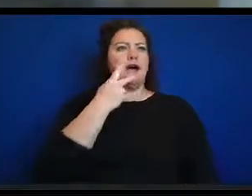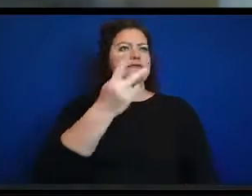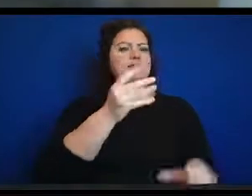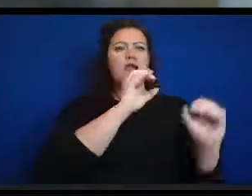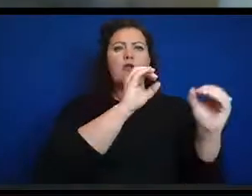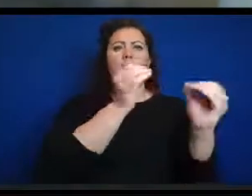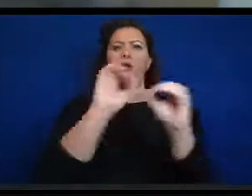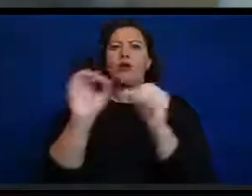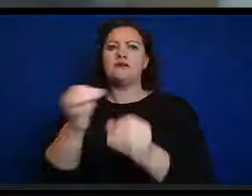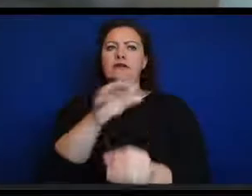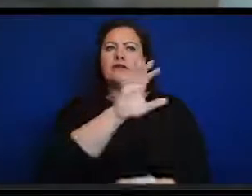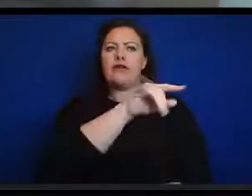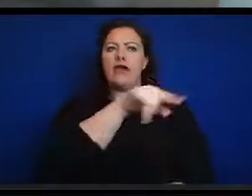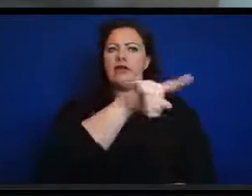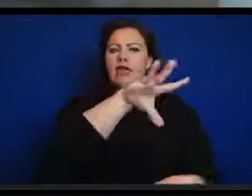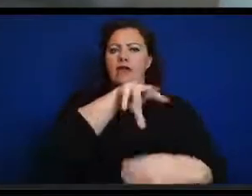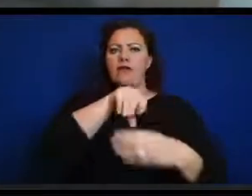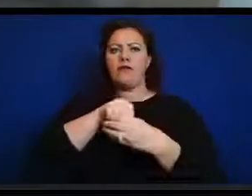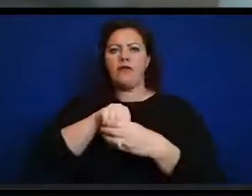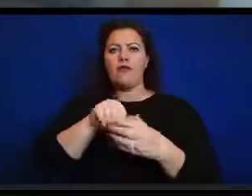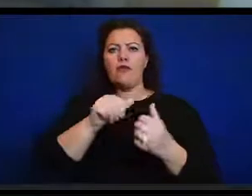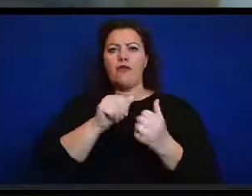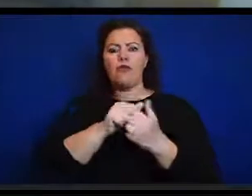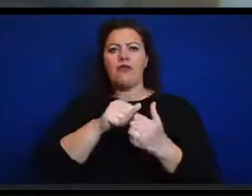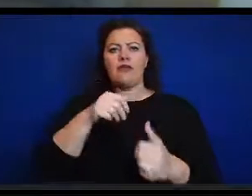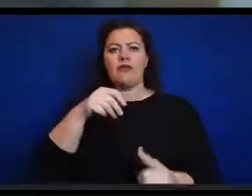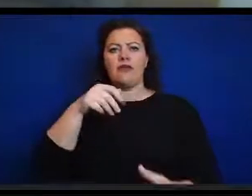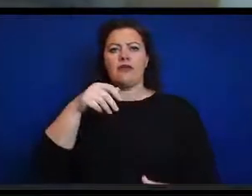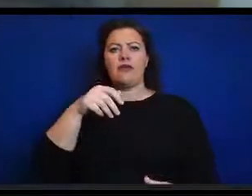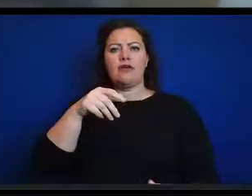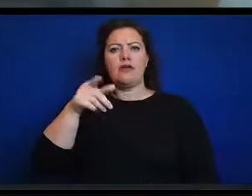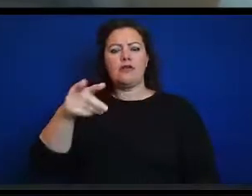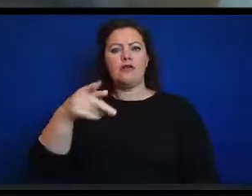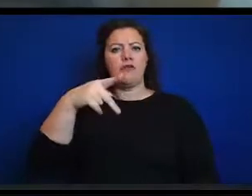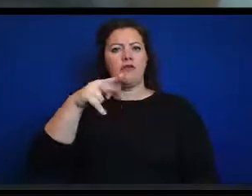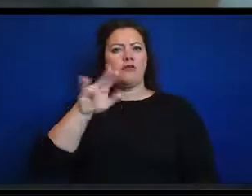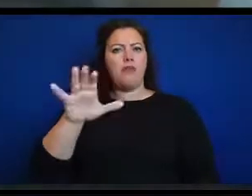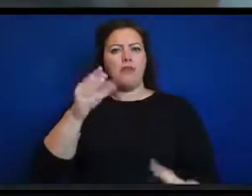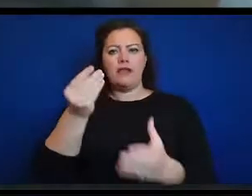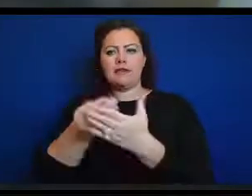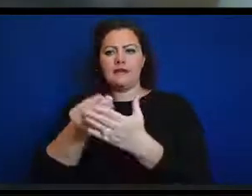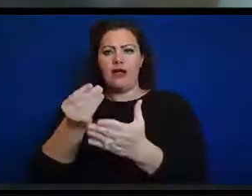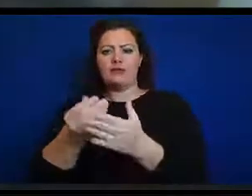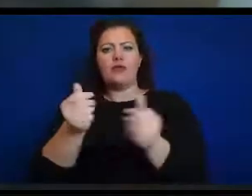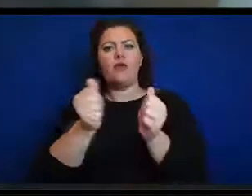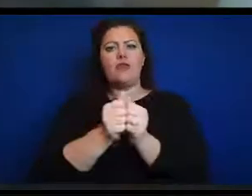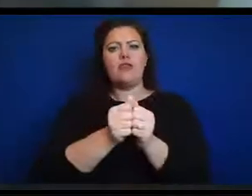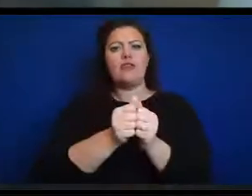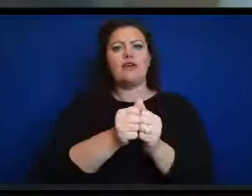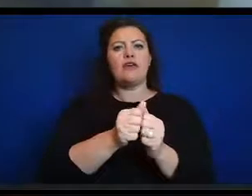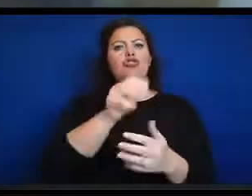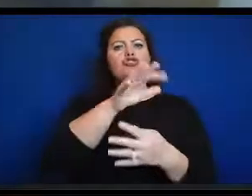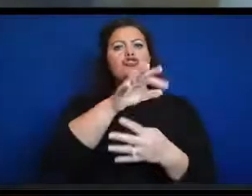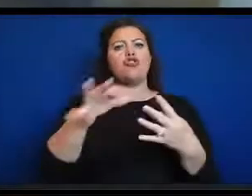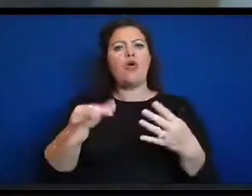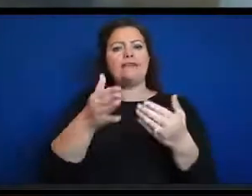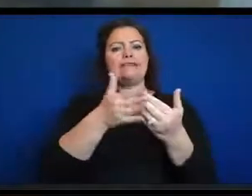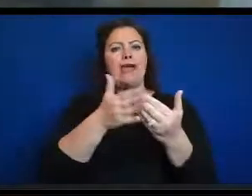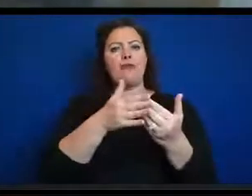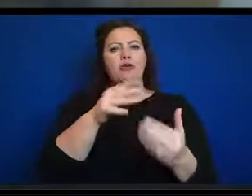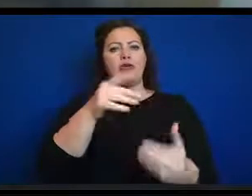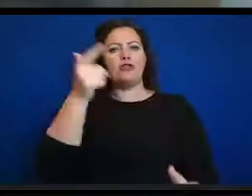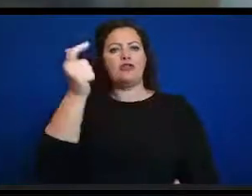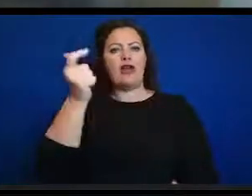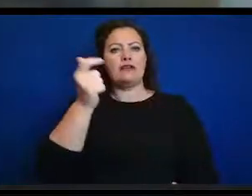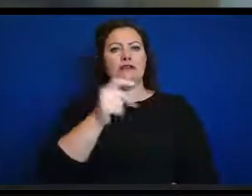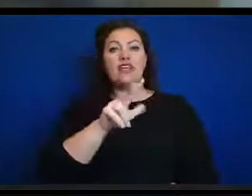to play with public dollars with the Choice Neighborhood Grants, $30 million. Sounds like a lot of